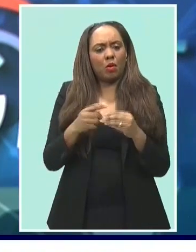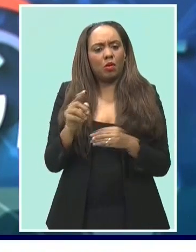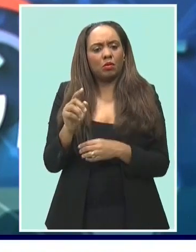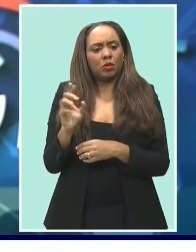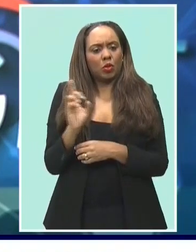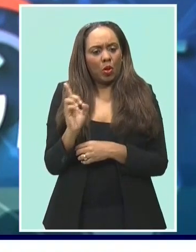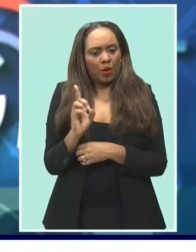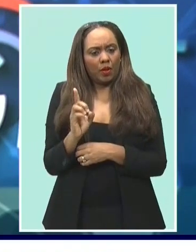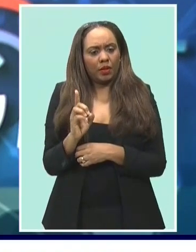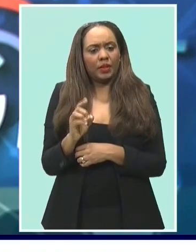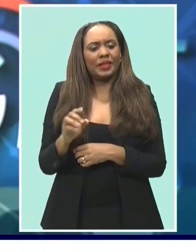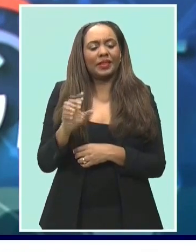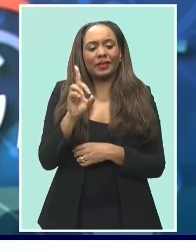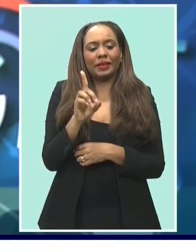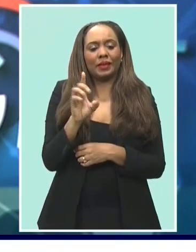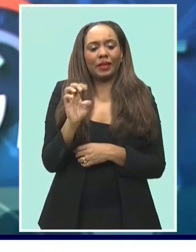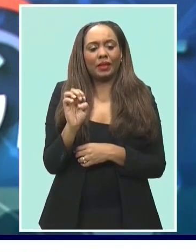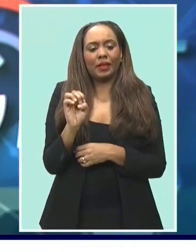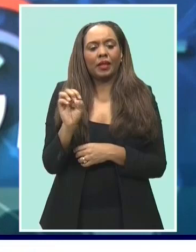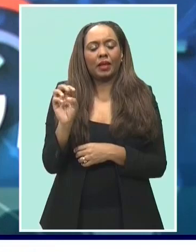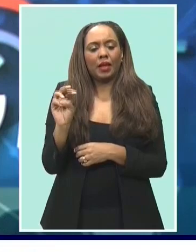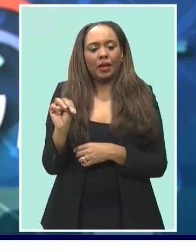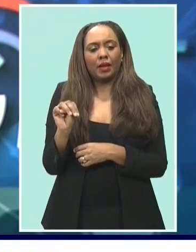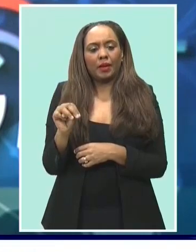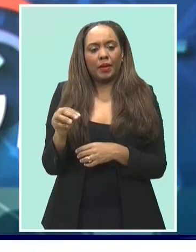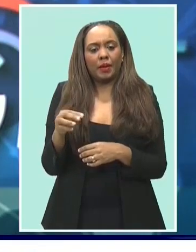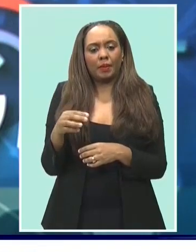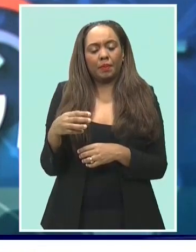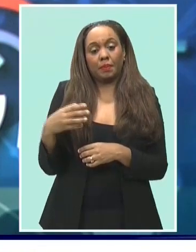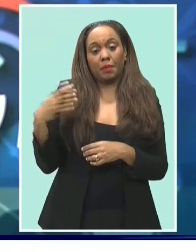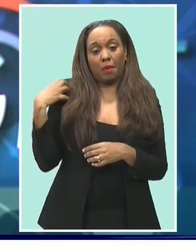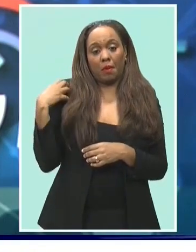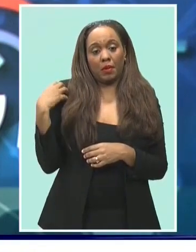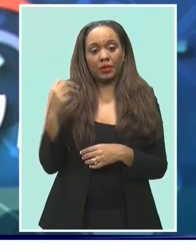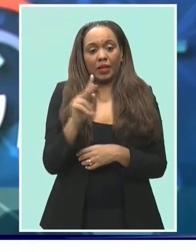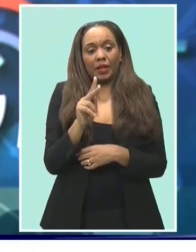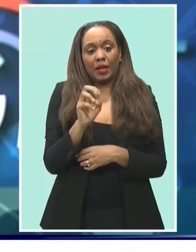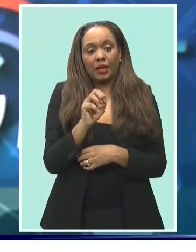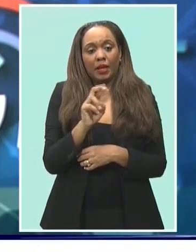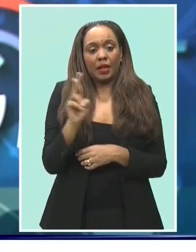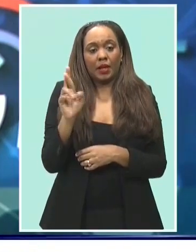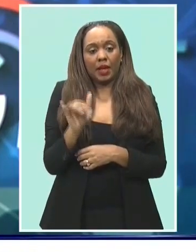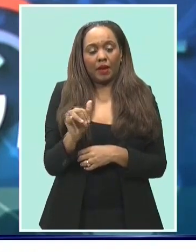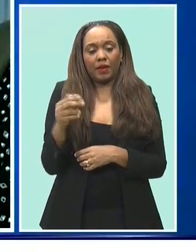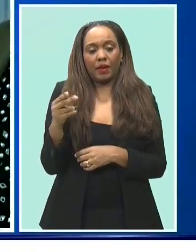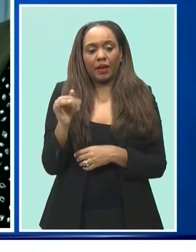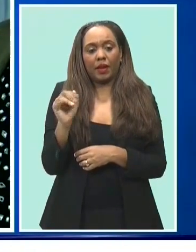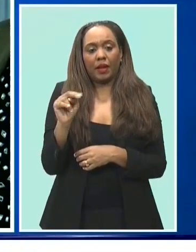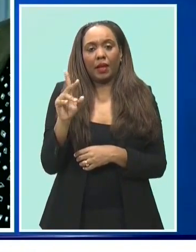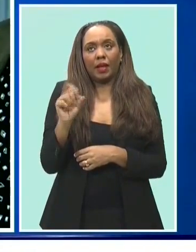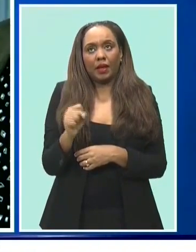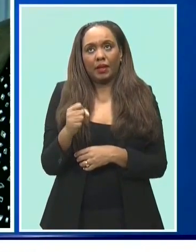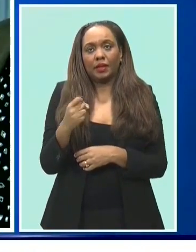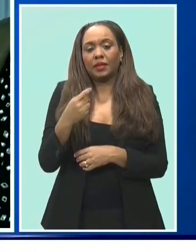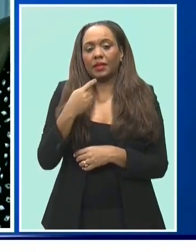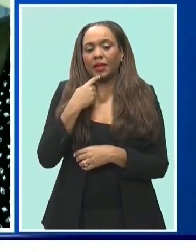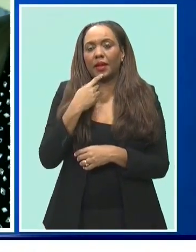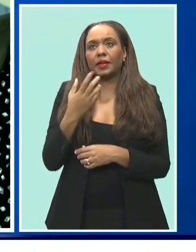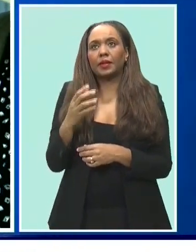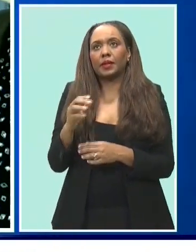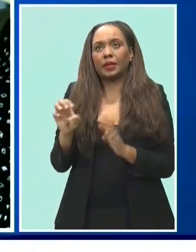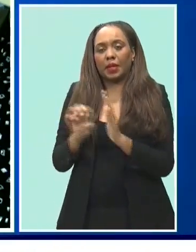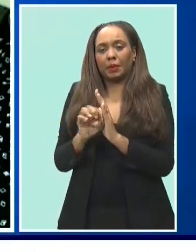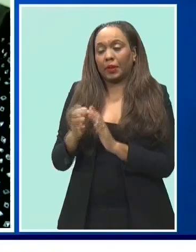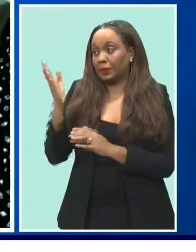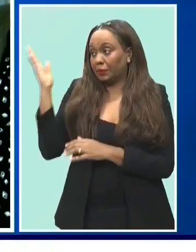Dorian. This is according to Director of the Department of Emergency Management, Kerry Hines. In the parish of Christchurch,